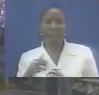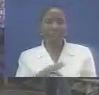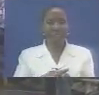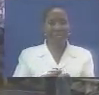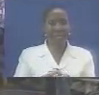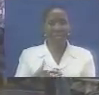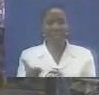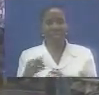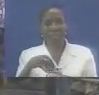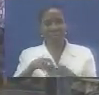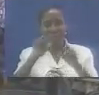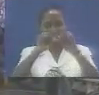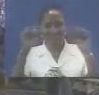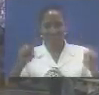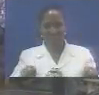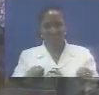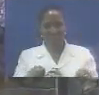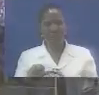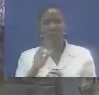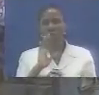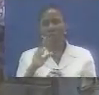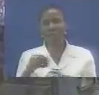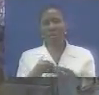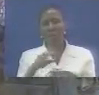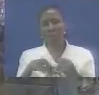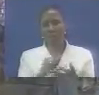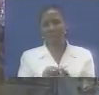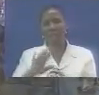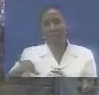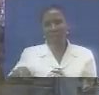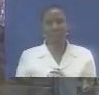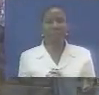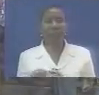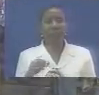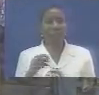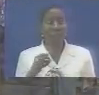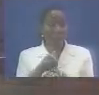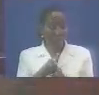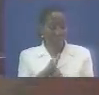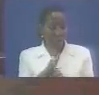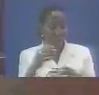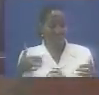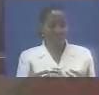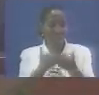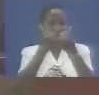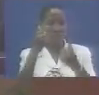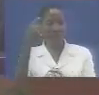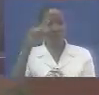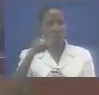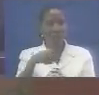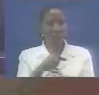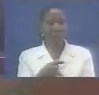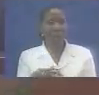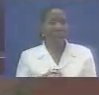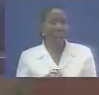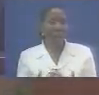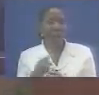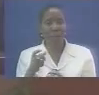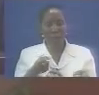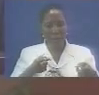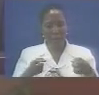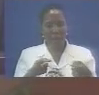I'll say more about that later, Mr. Speaker. A major challenge for the government, Mr. Speaker, is how we manage the payroll going forward,